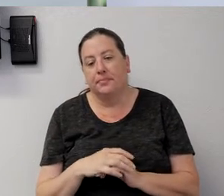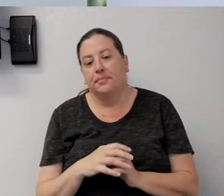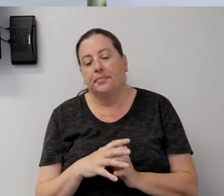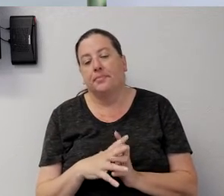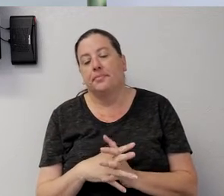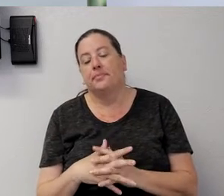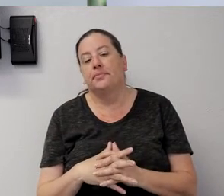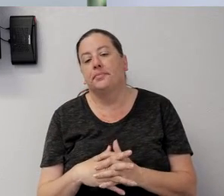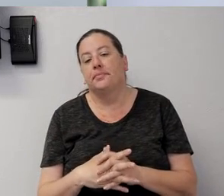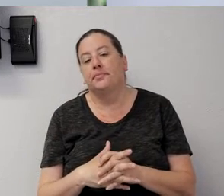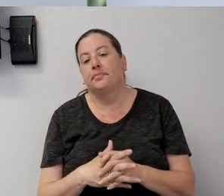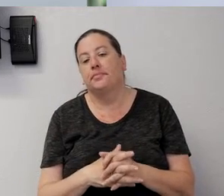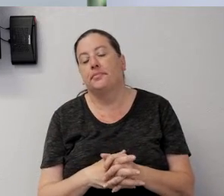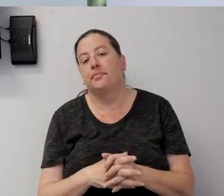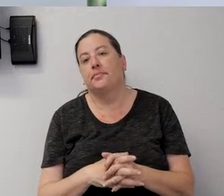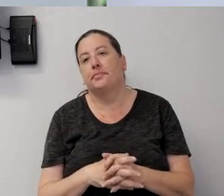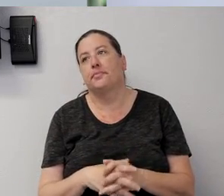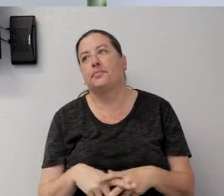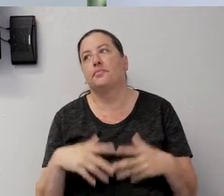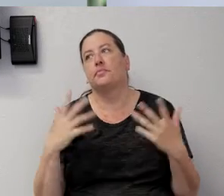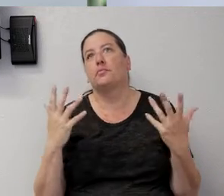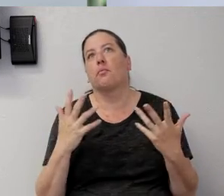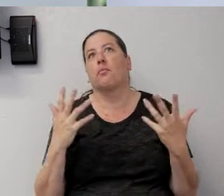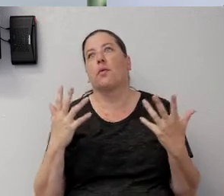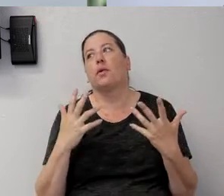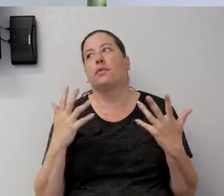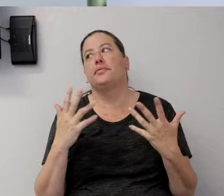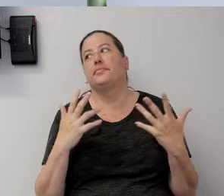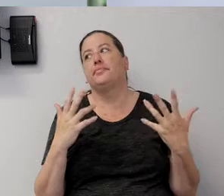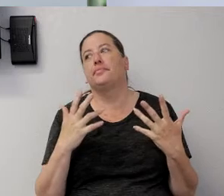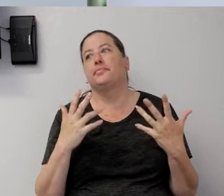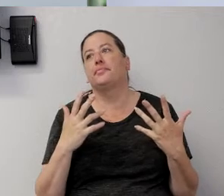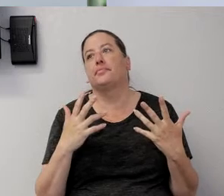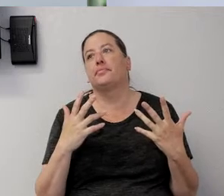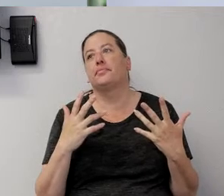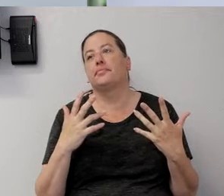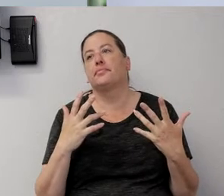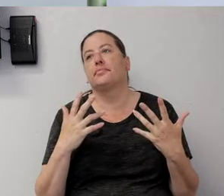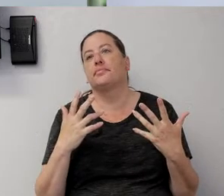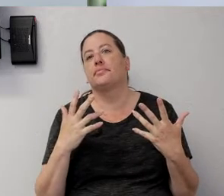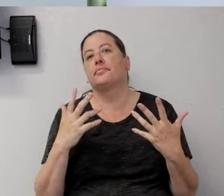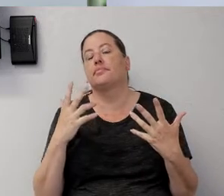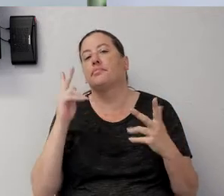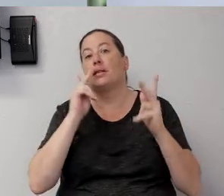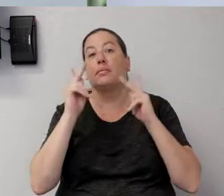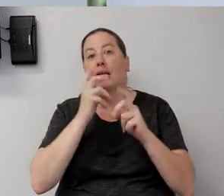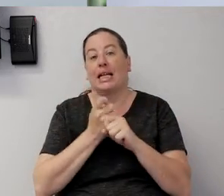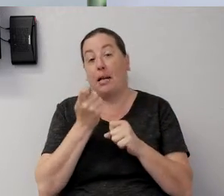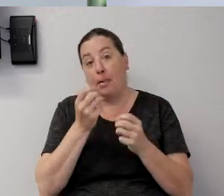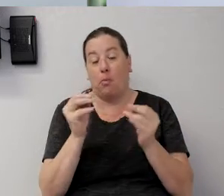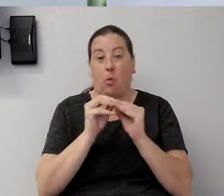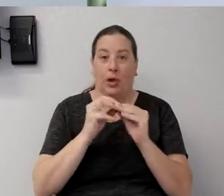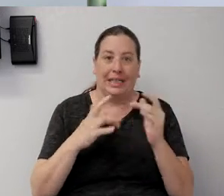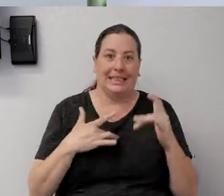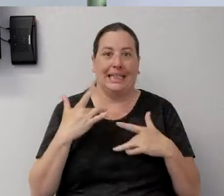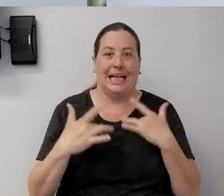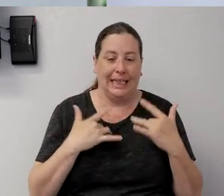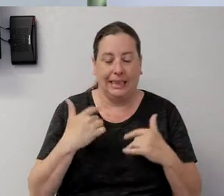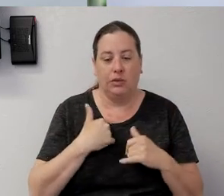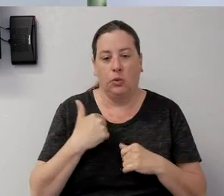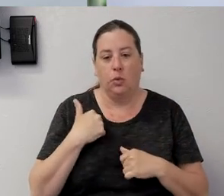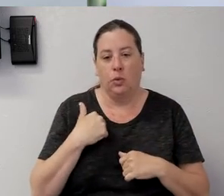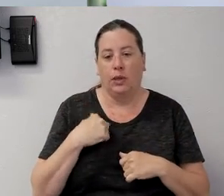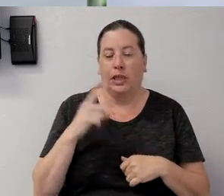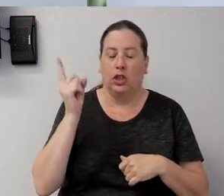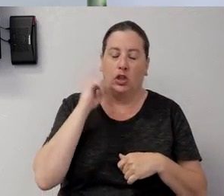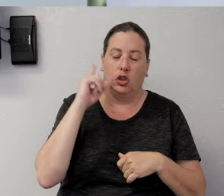is, I guess, getting people a little bit more excited is a drug that we heard very on